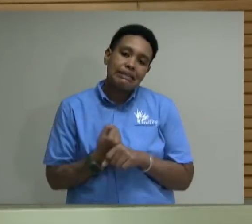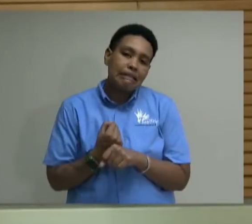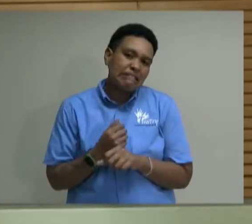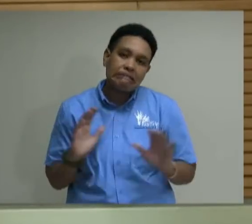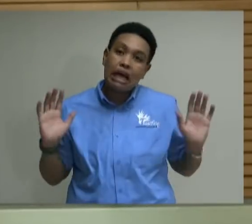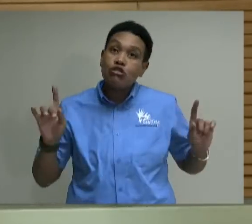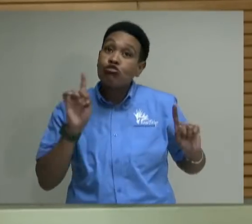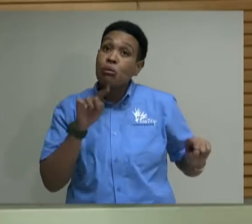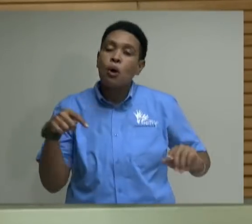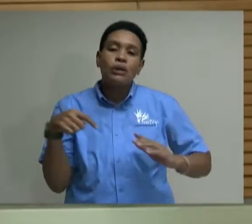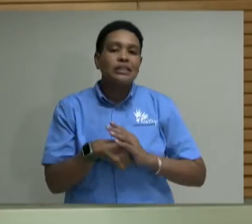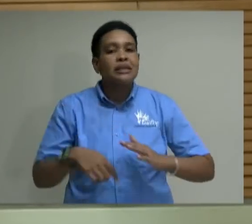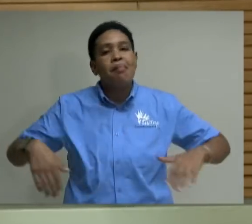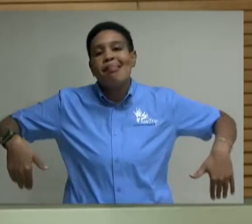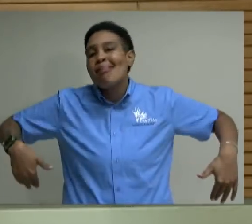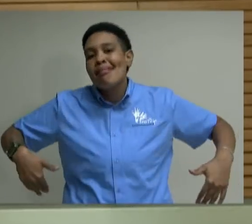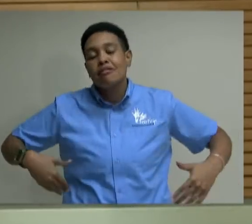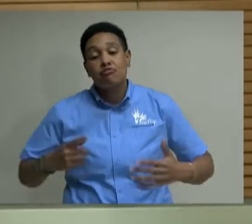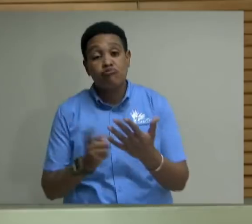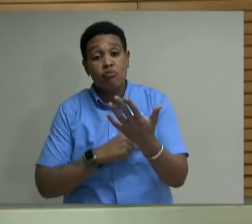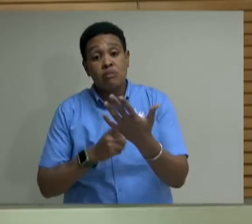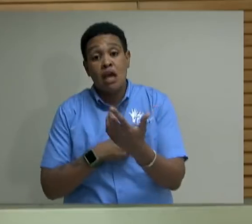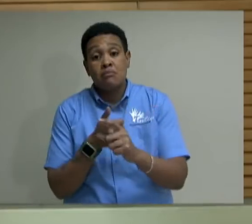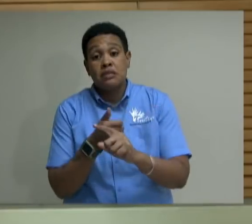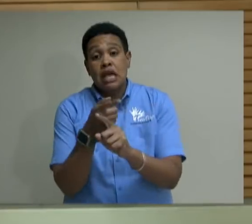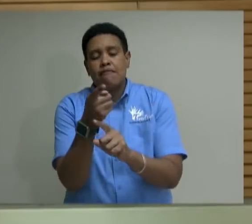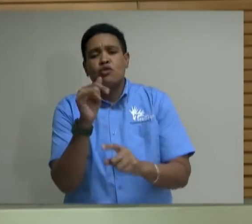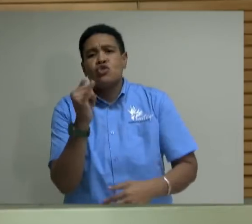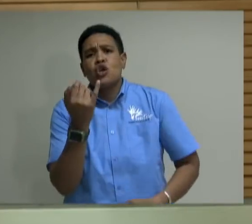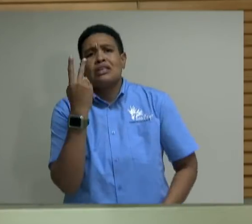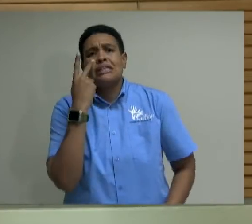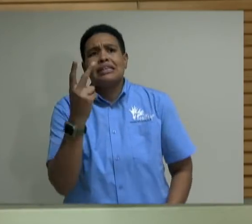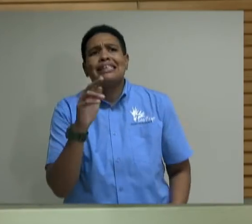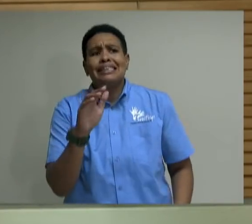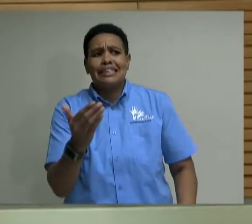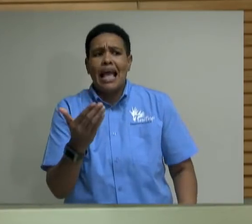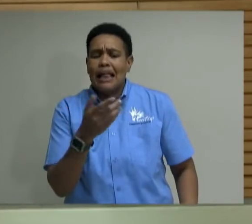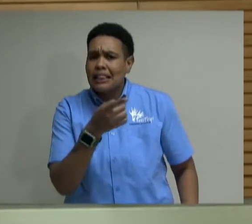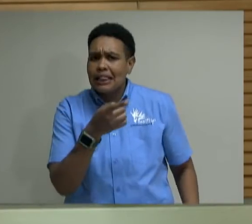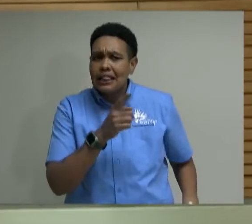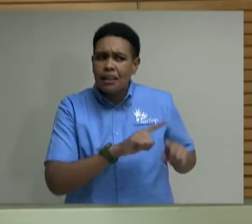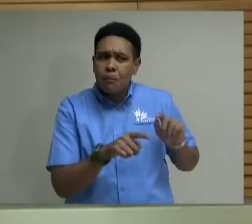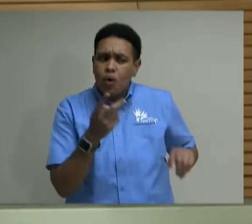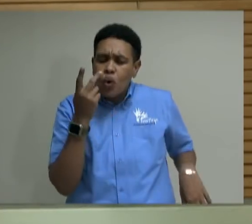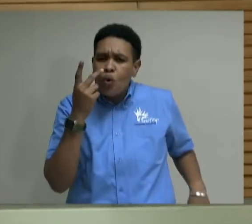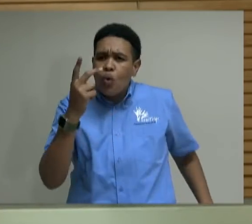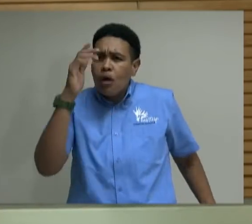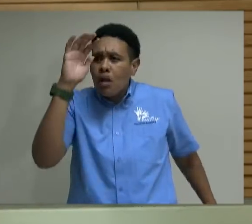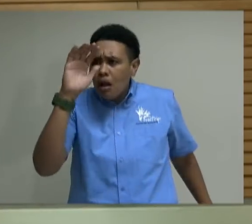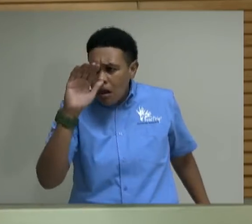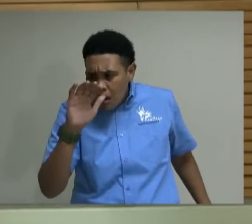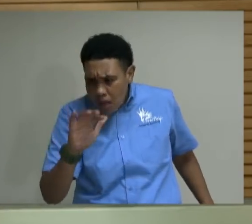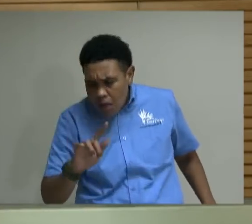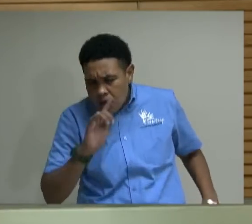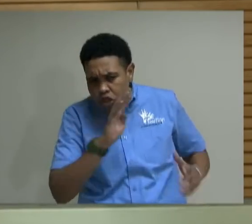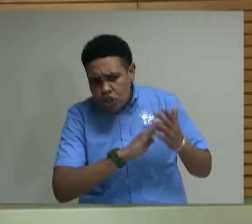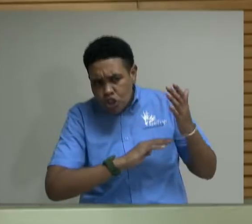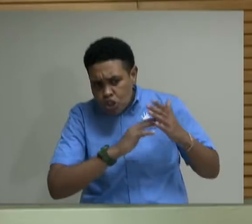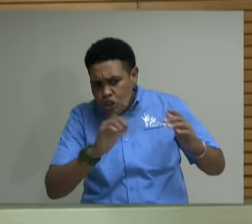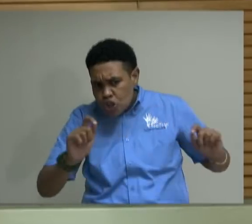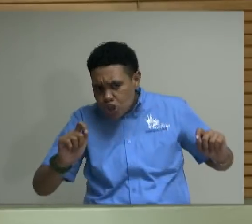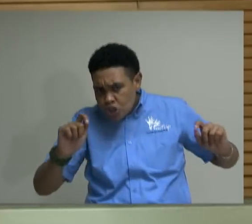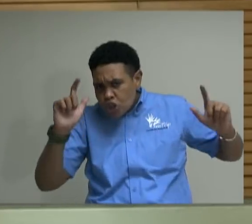And, at times, you just see deaths. But when you look down at the bottom of the chart, you're